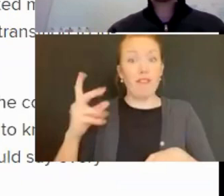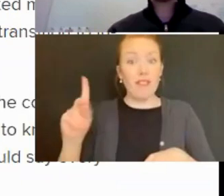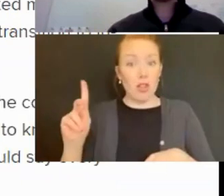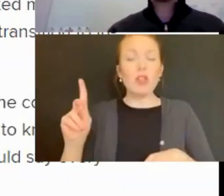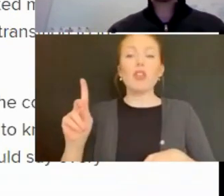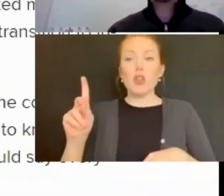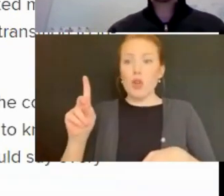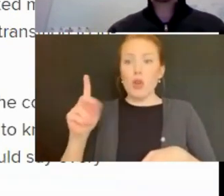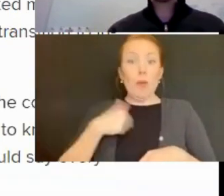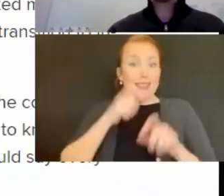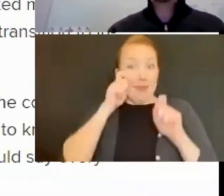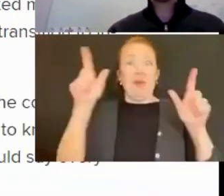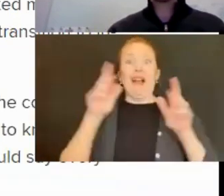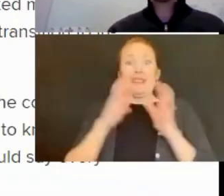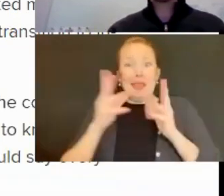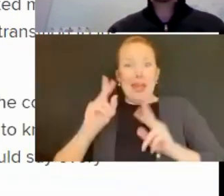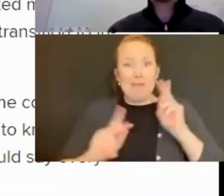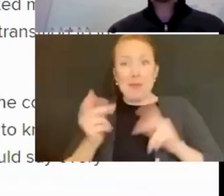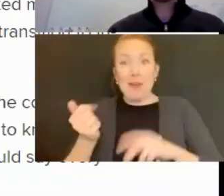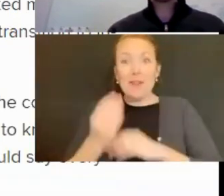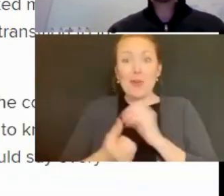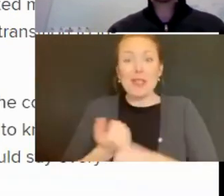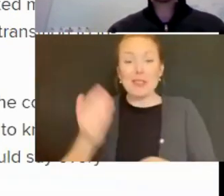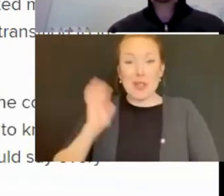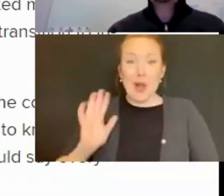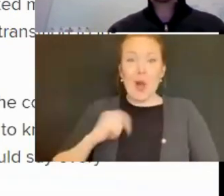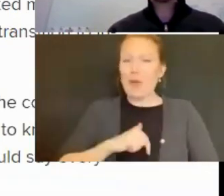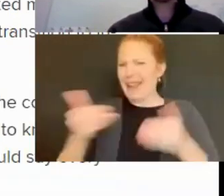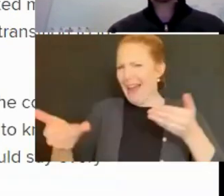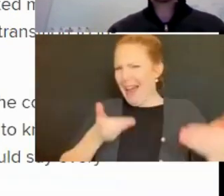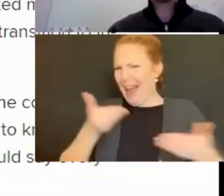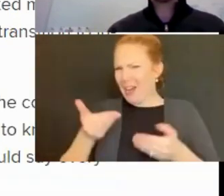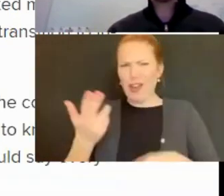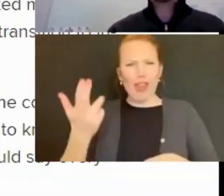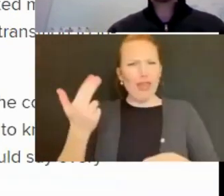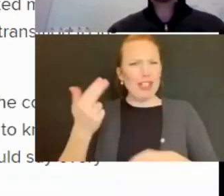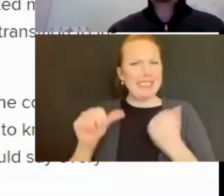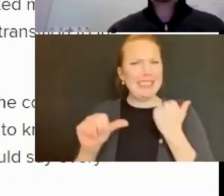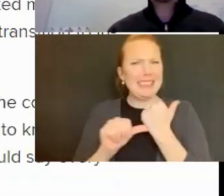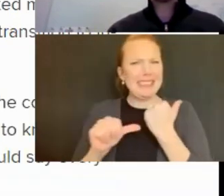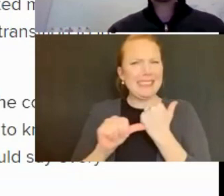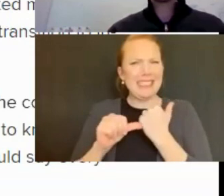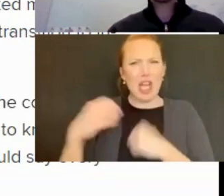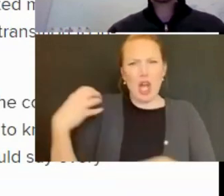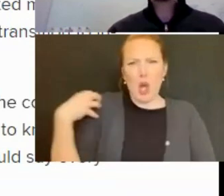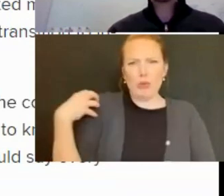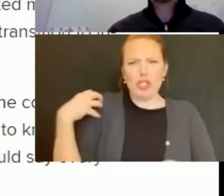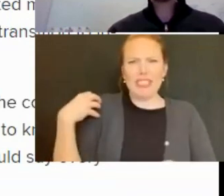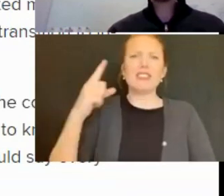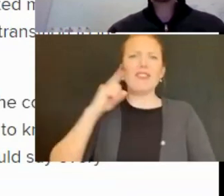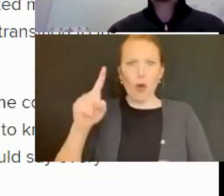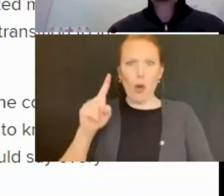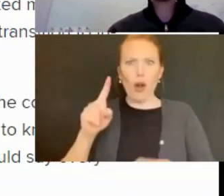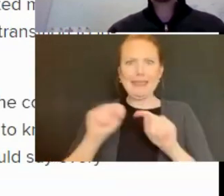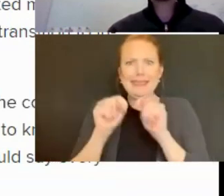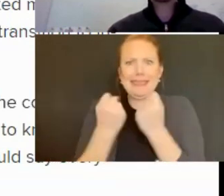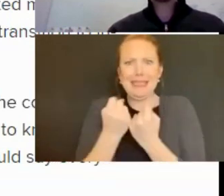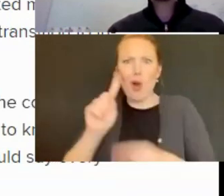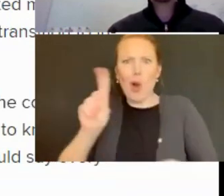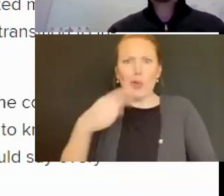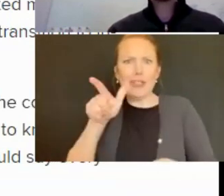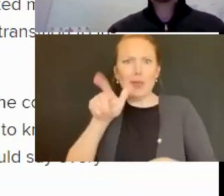We surprised a lot of people a few years ago by hiring like 13 assistant coaches for a team of 26 players. So there's a lot of new